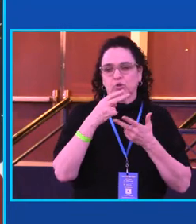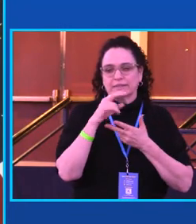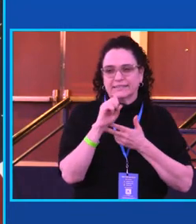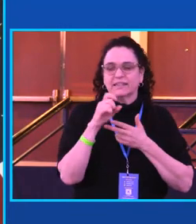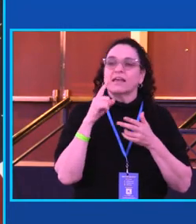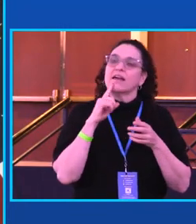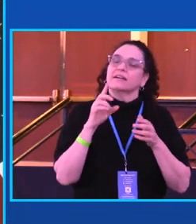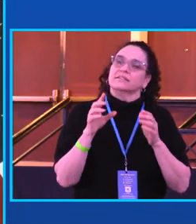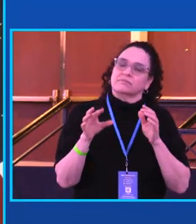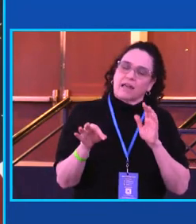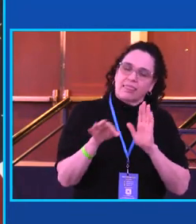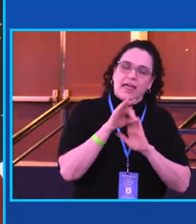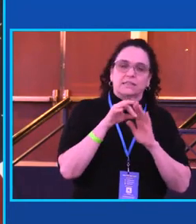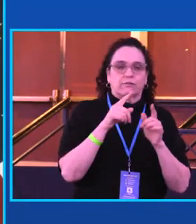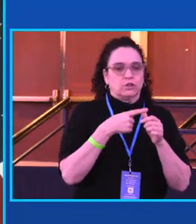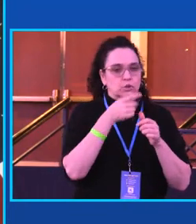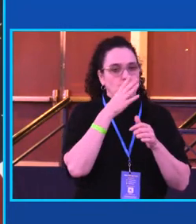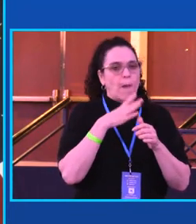Kelly.